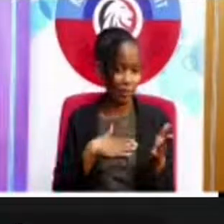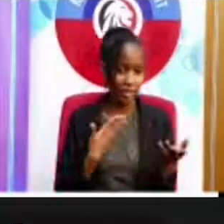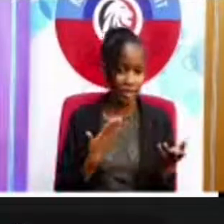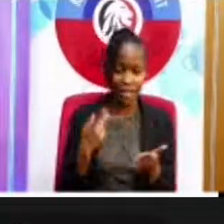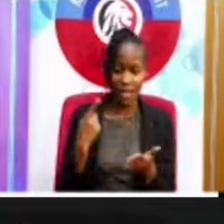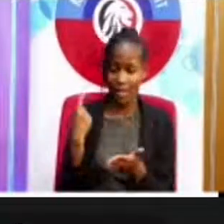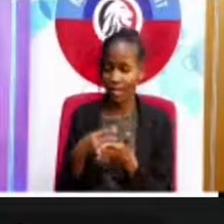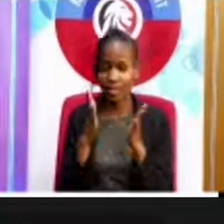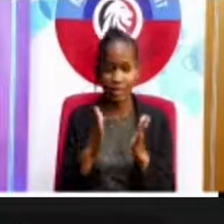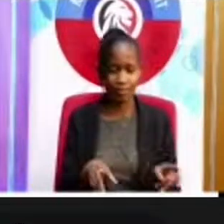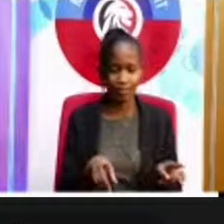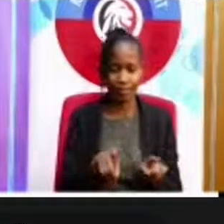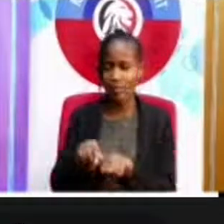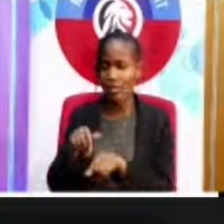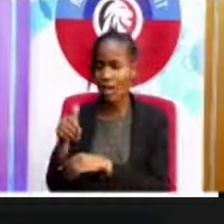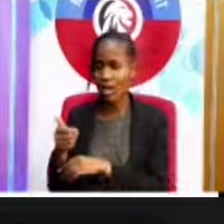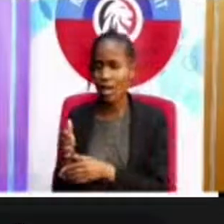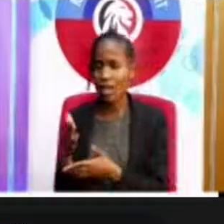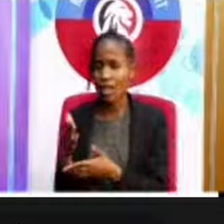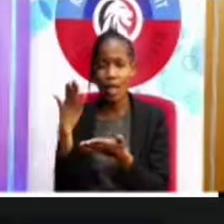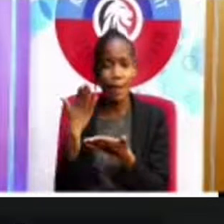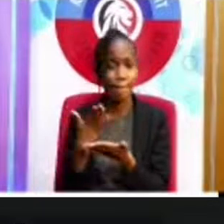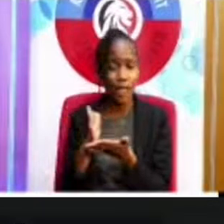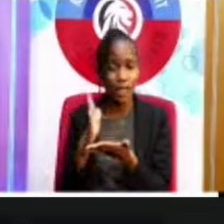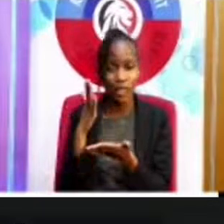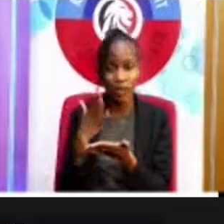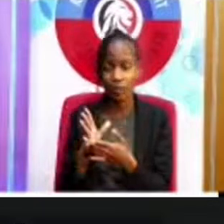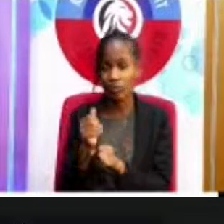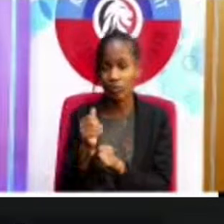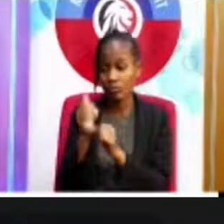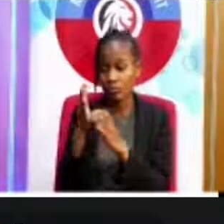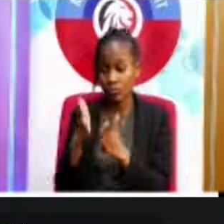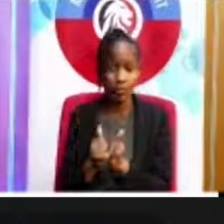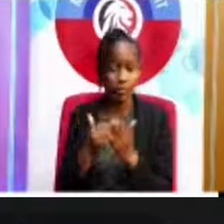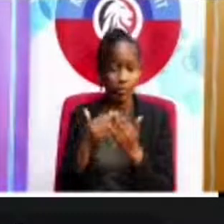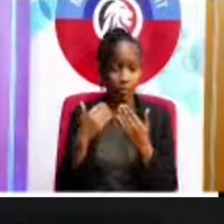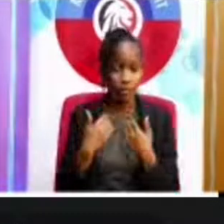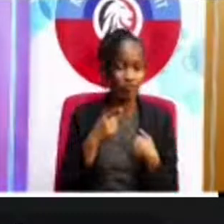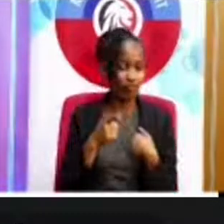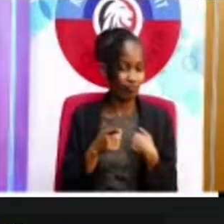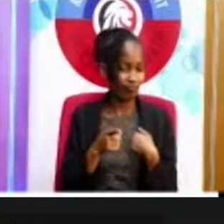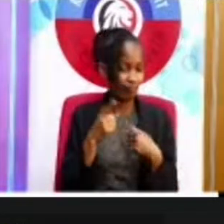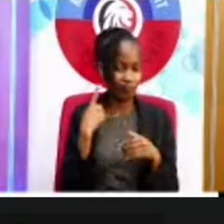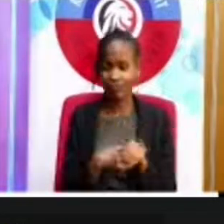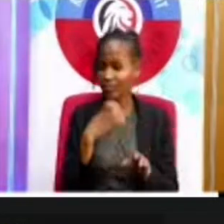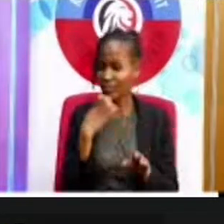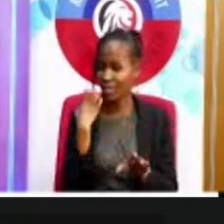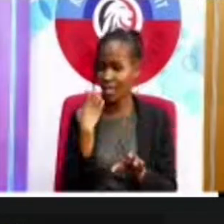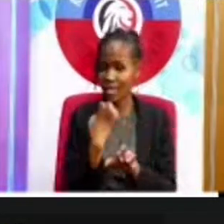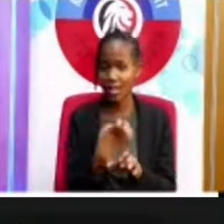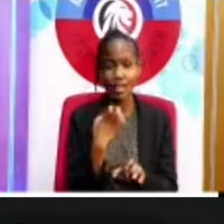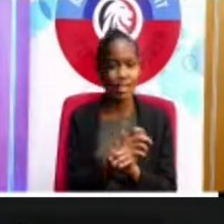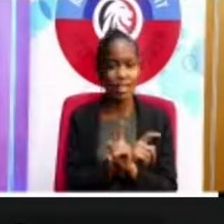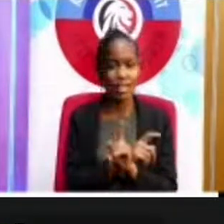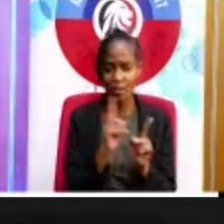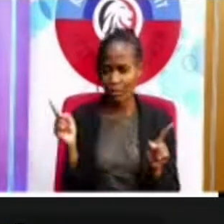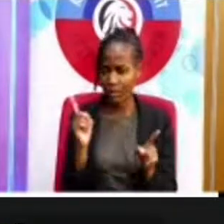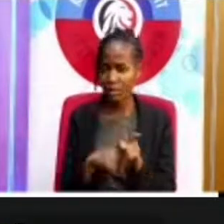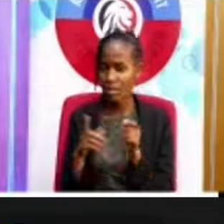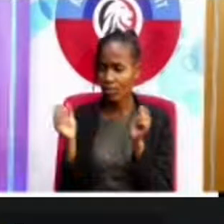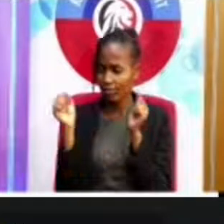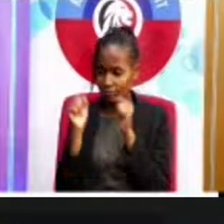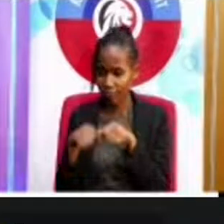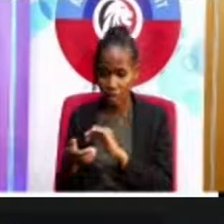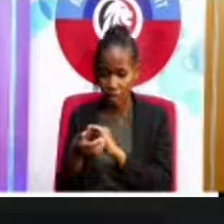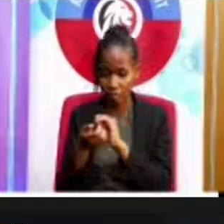other stakeholders when we were having this very difficult time, but that we were able to engage with them and they were